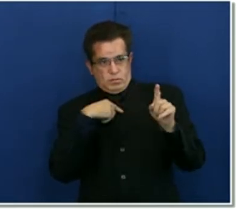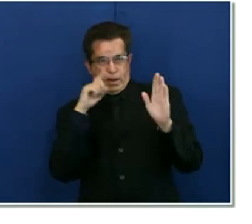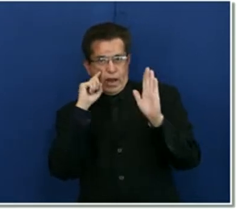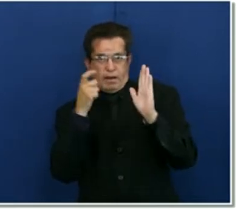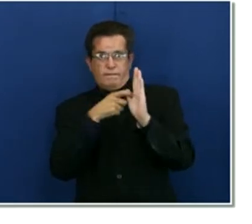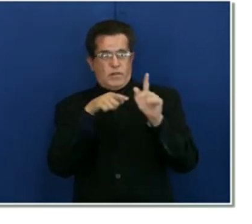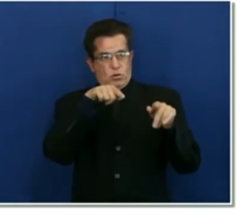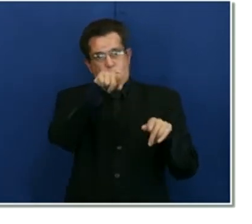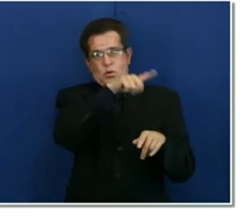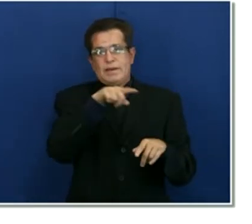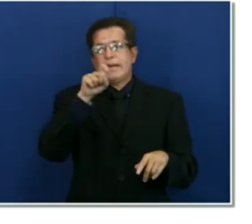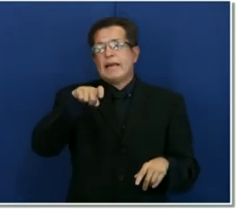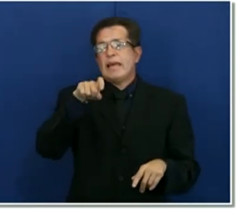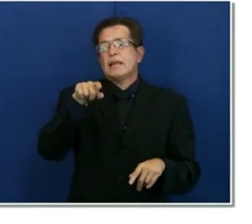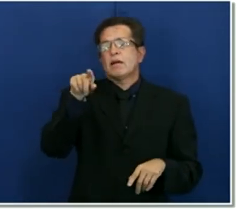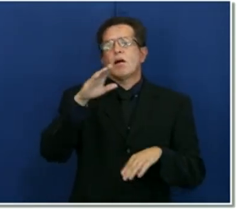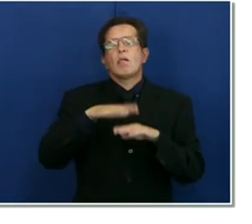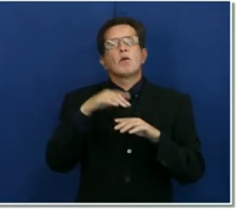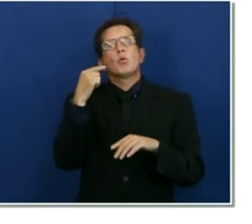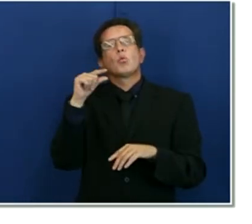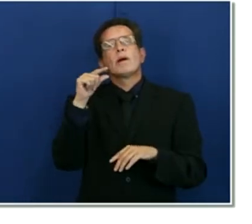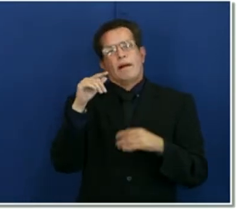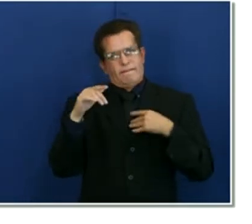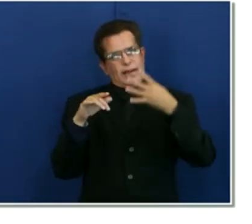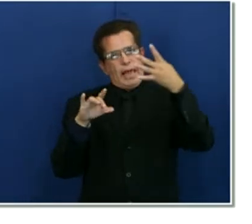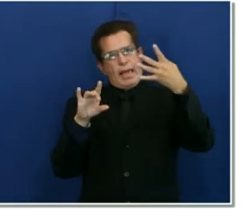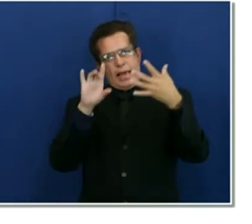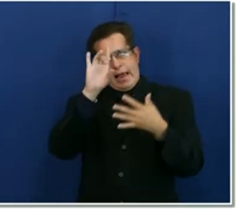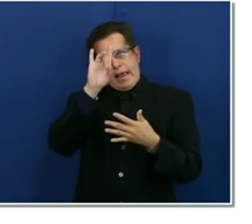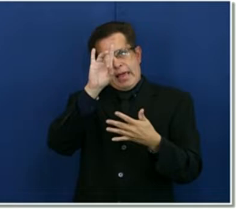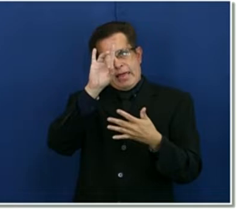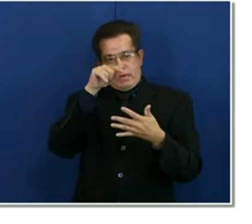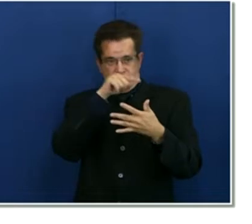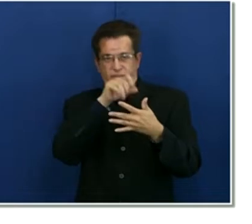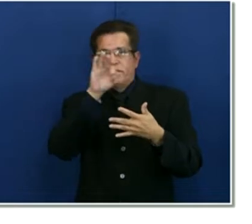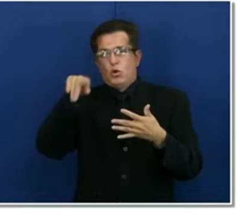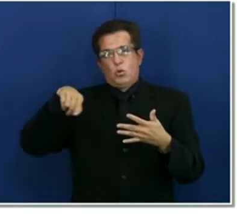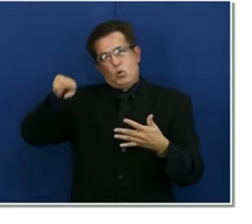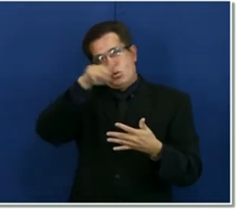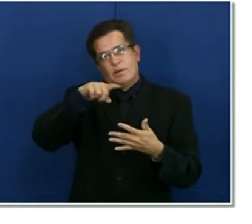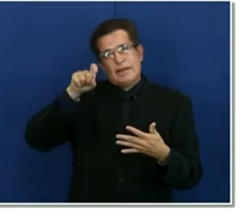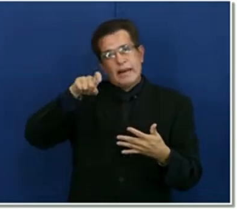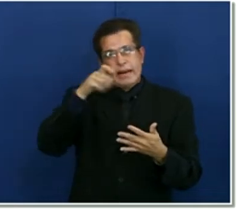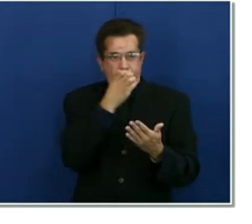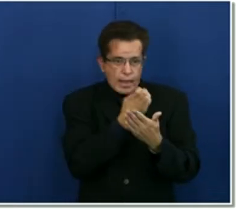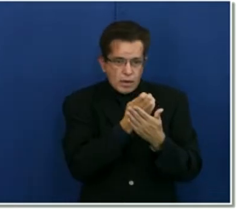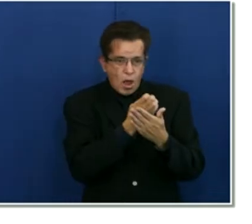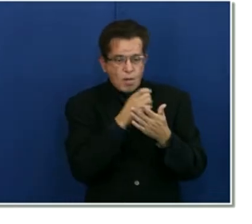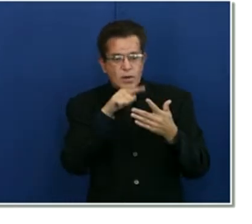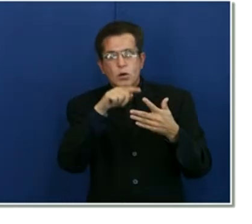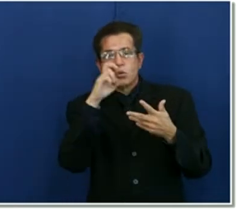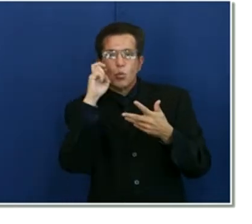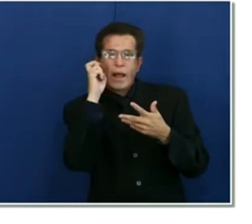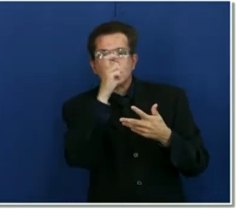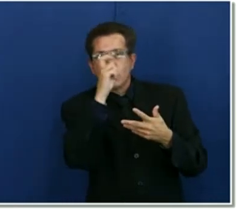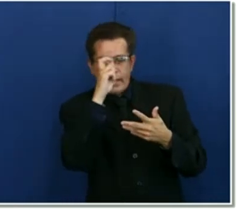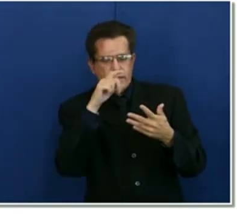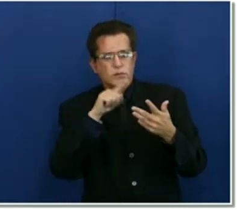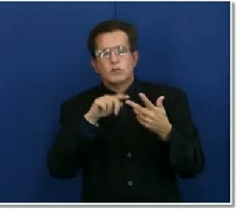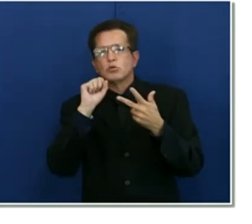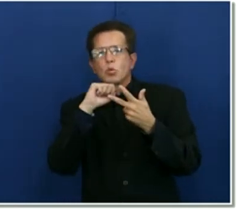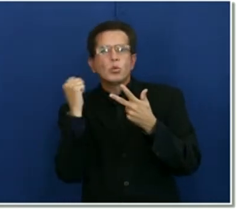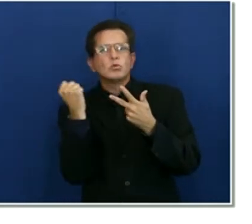identified in the green boxes to the left. There are 8 of them, from economic, education, transportation,